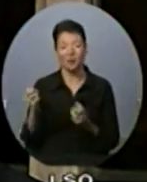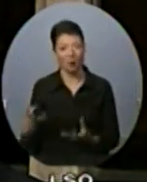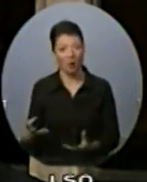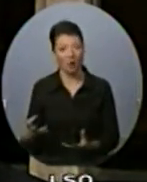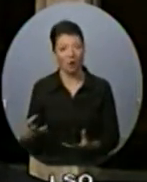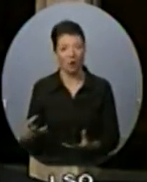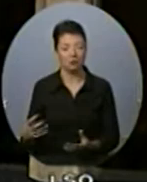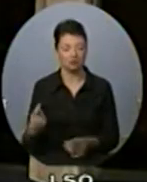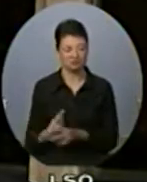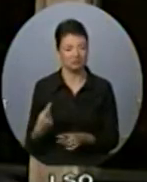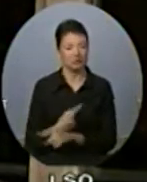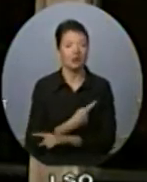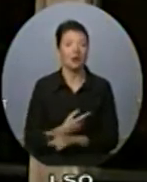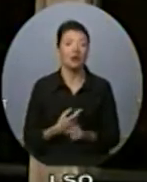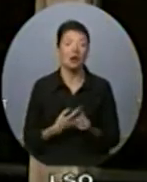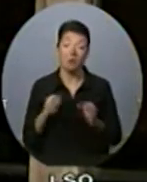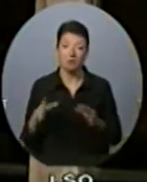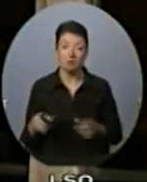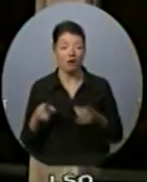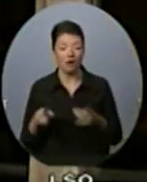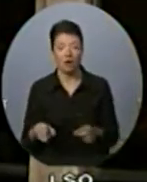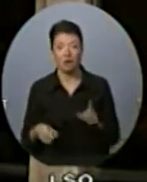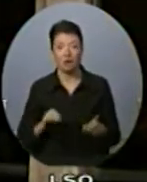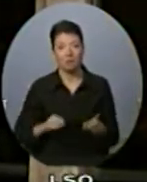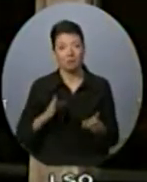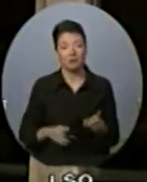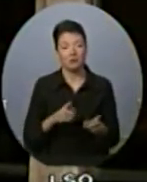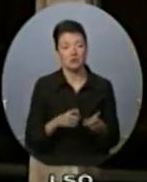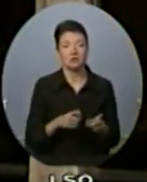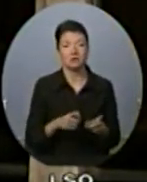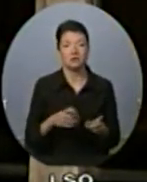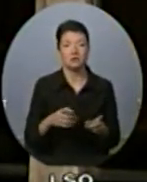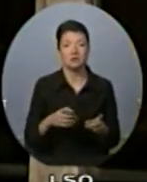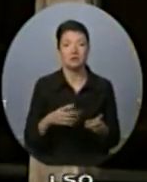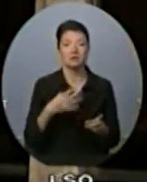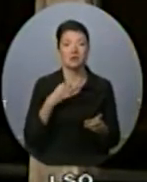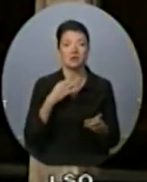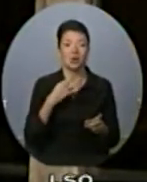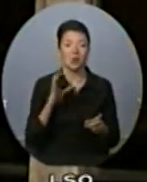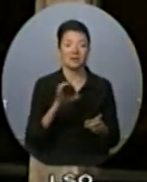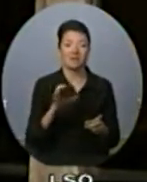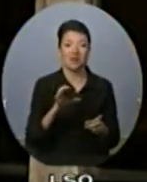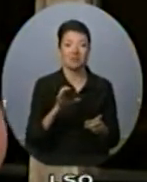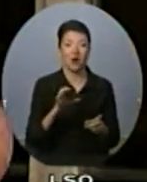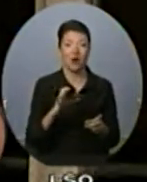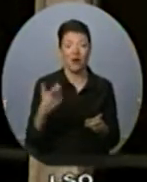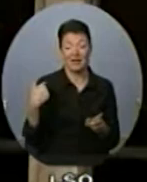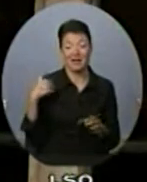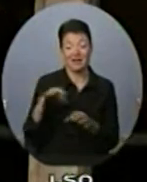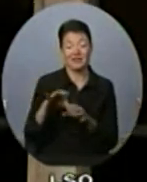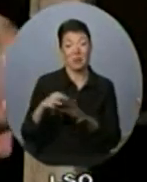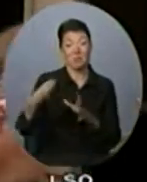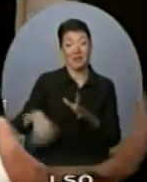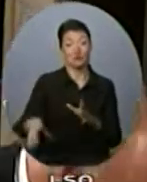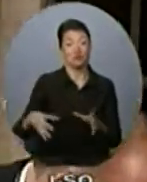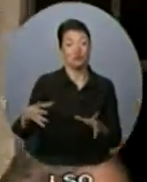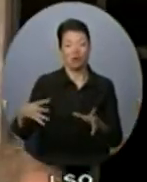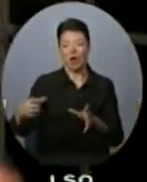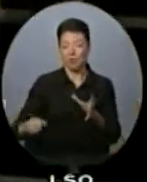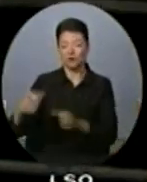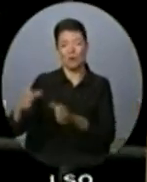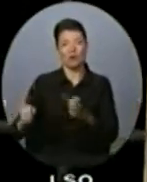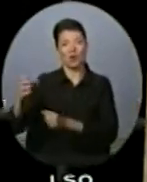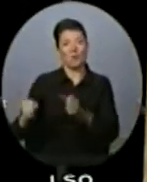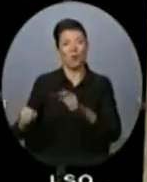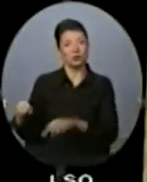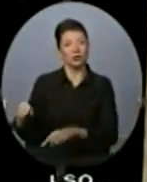cuts, along with this list, a list of individuals hired by ACOA since the Conservatives came into power? Good question. Yeah. Parliamentary Secretary for